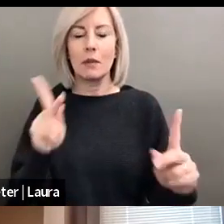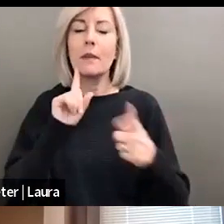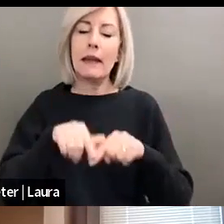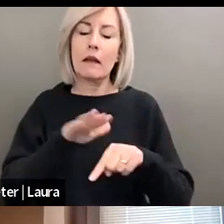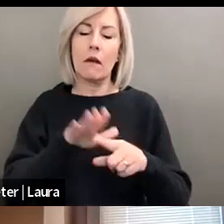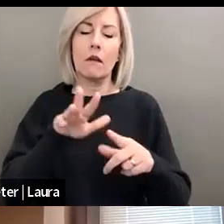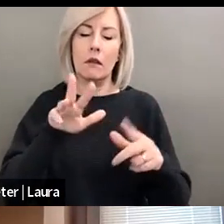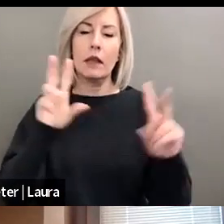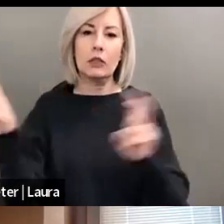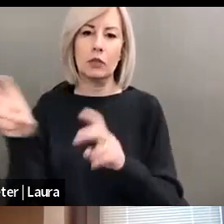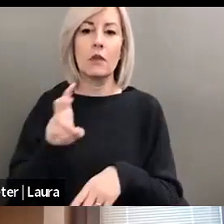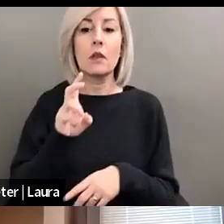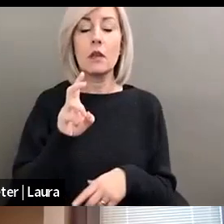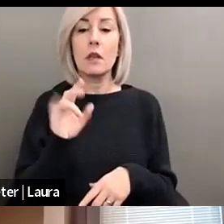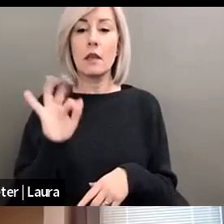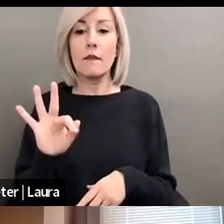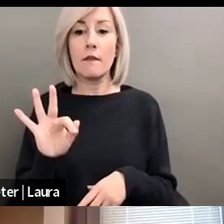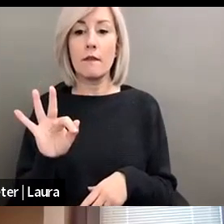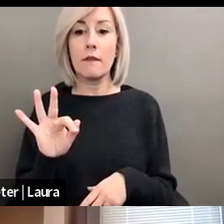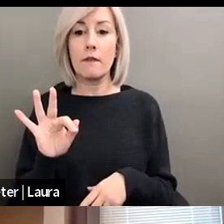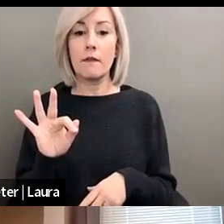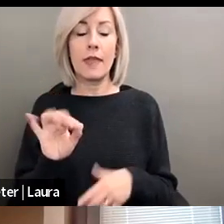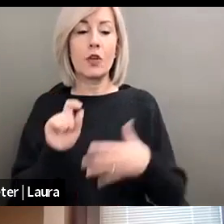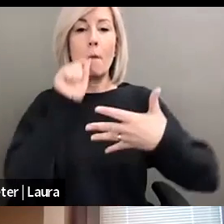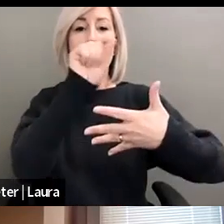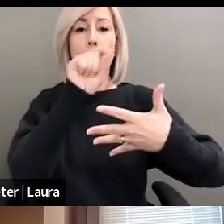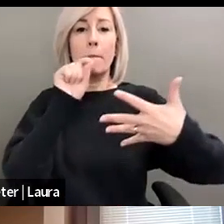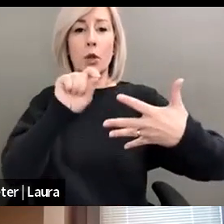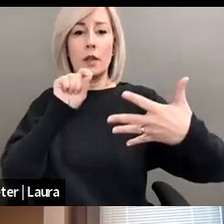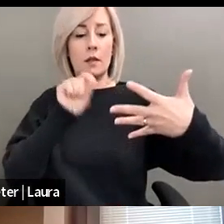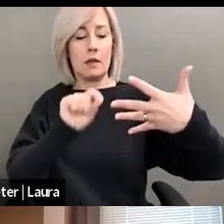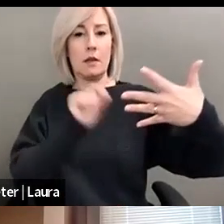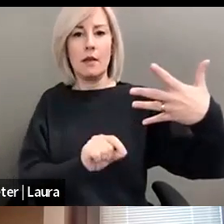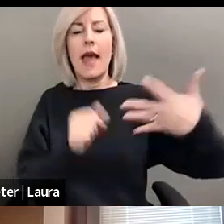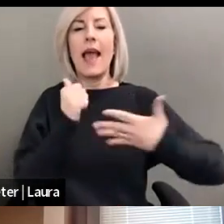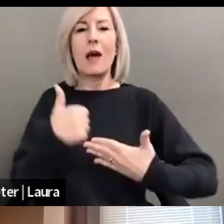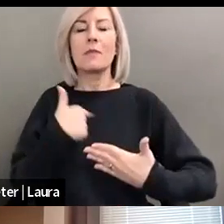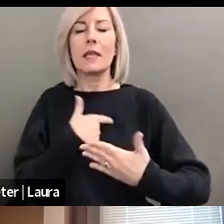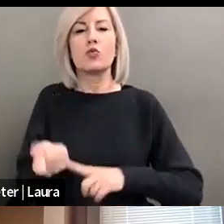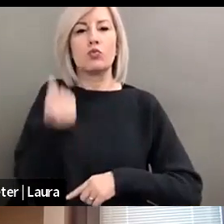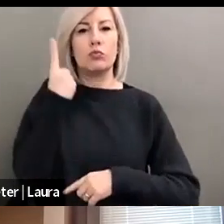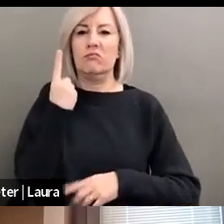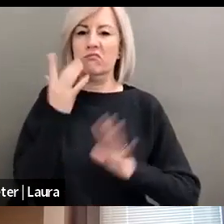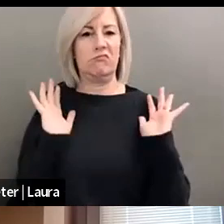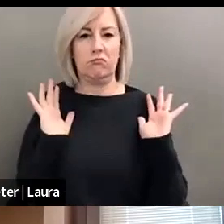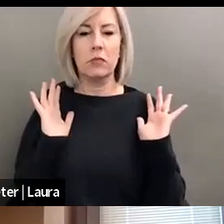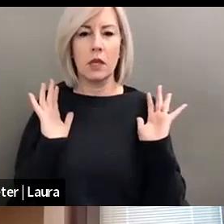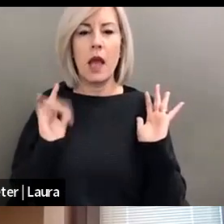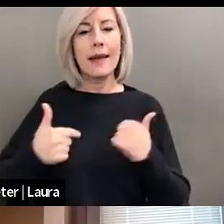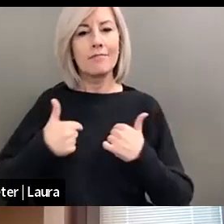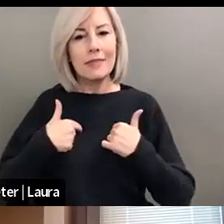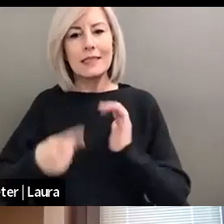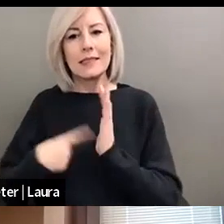course. You know, if they just have, if they just do bullet points, that helps us to get to that point, because I too,